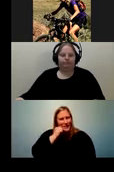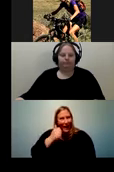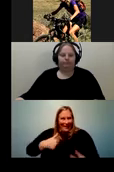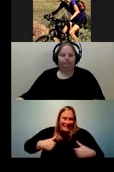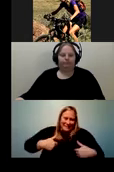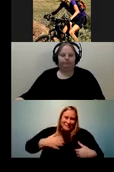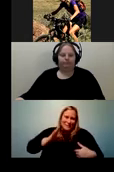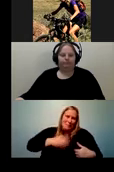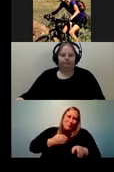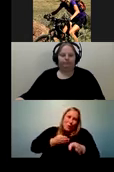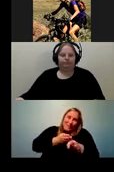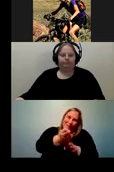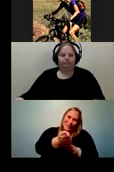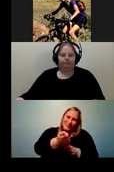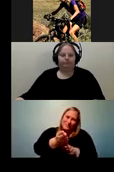So